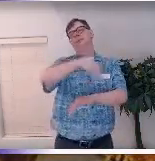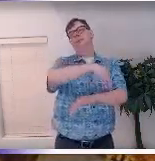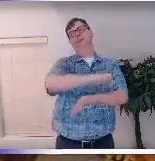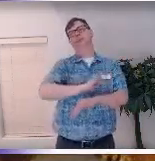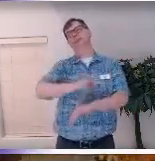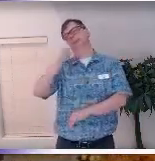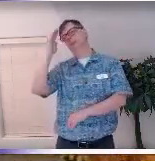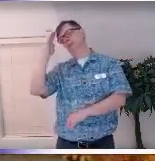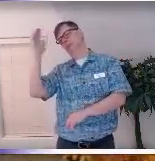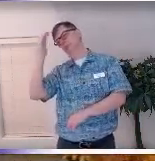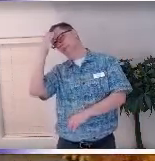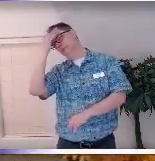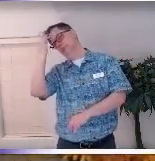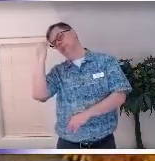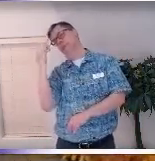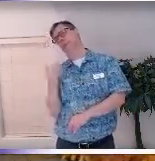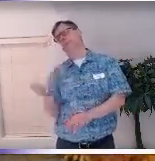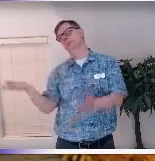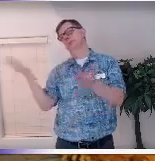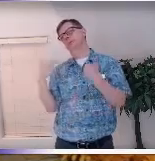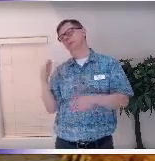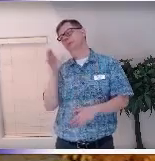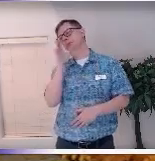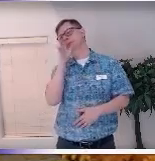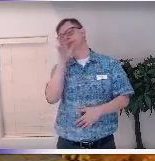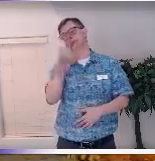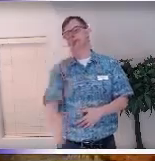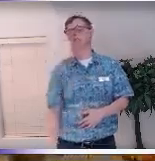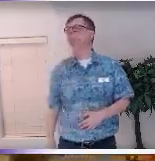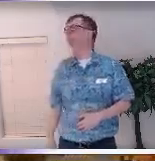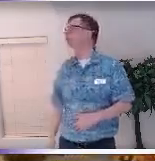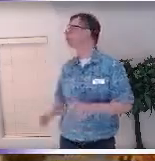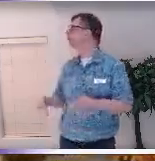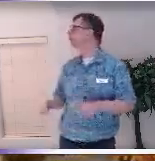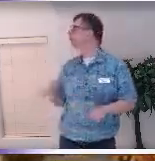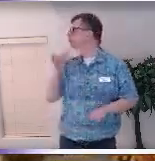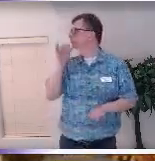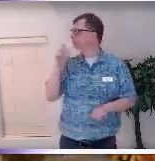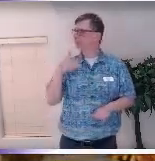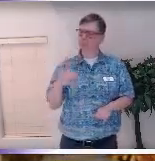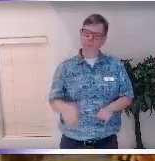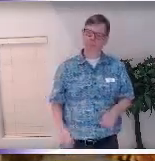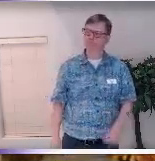thinking to Bill I go I should get back to my mom you know all the kids are coming the teenagers and here's my mom we get back she's sitting in the chair